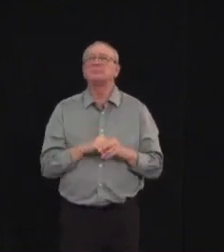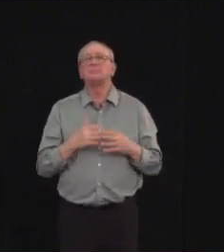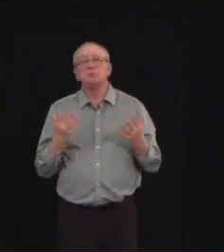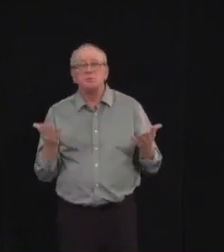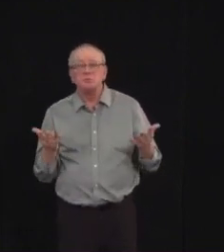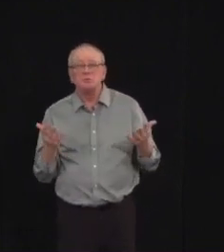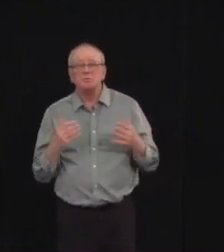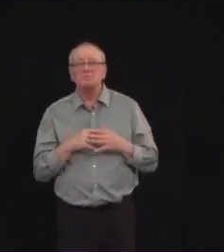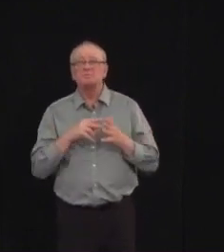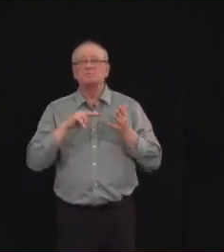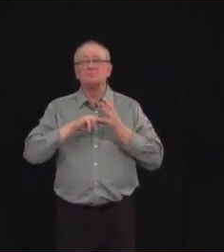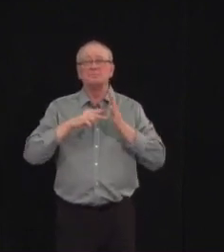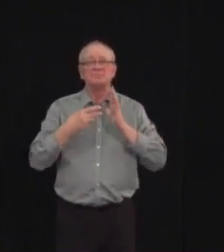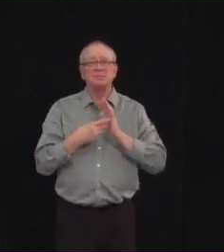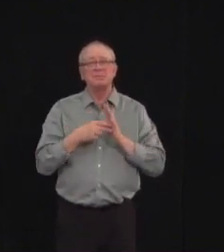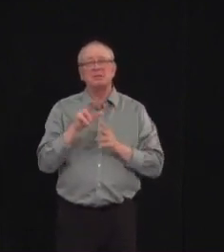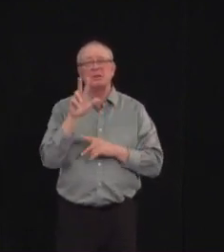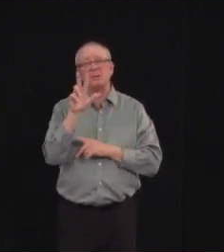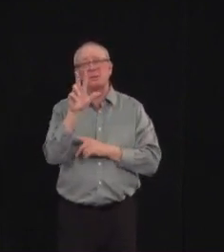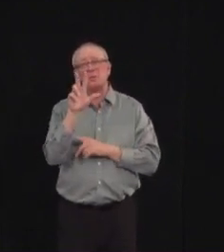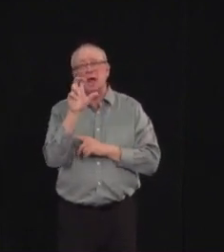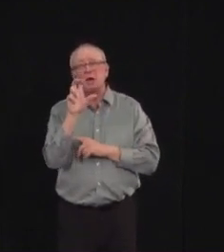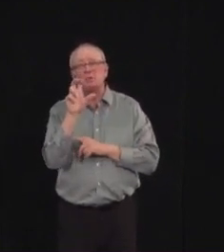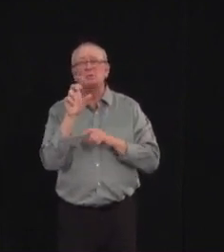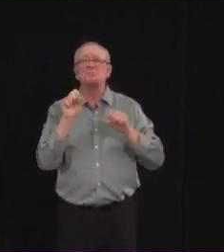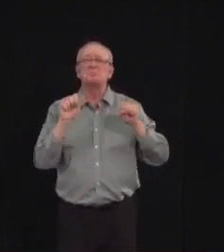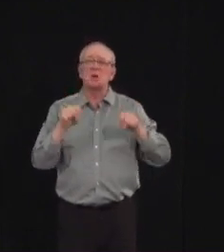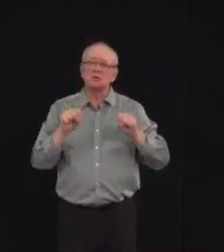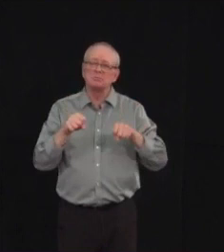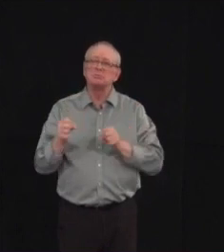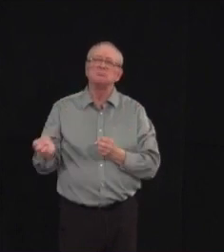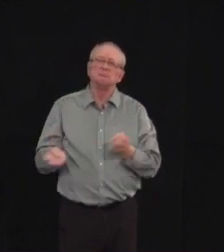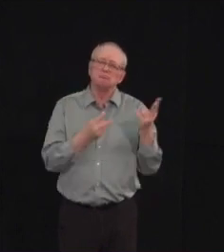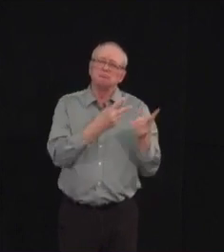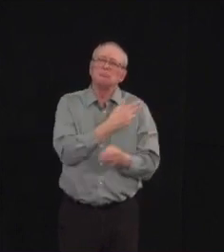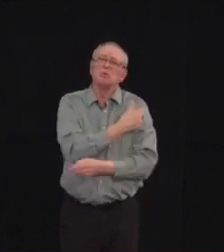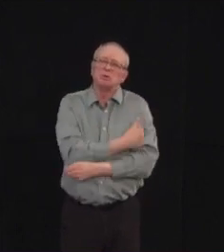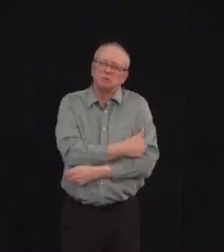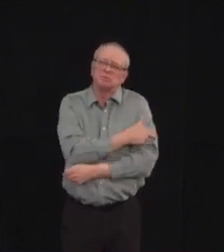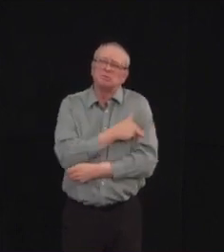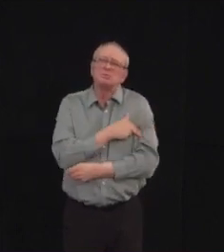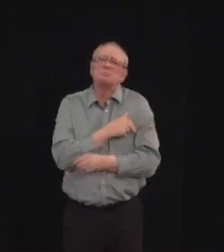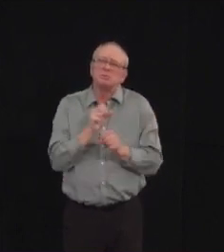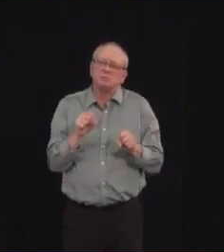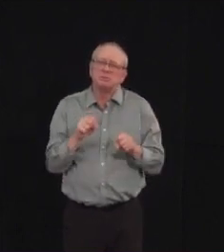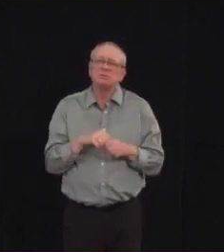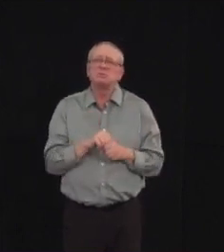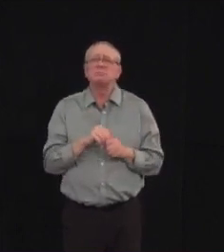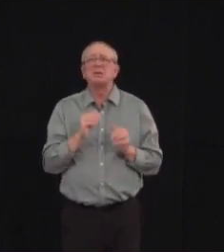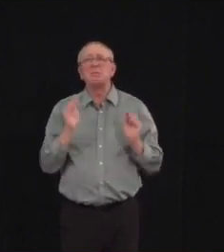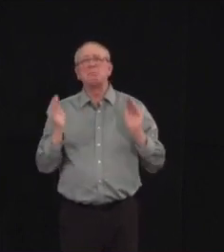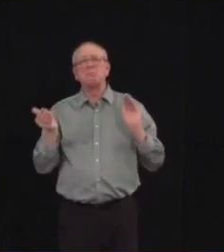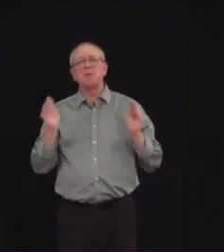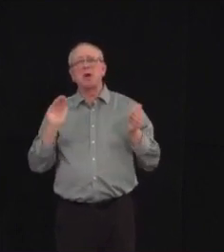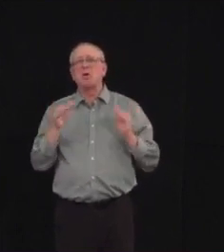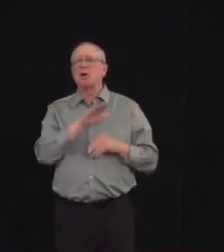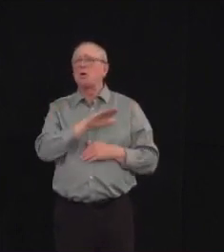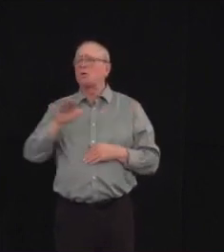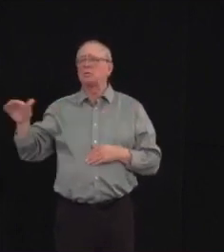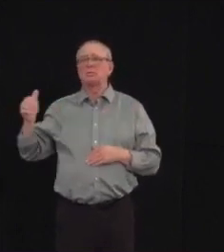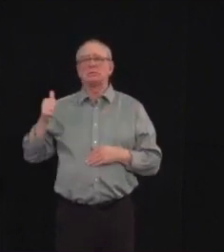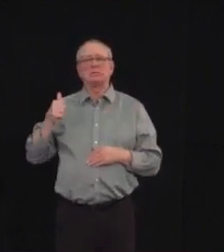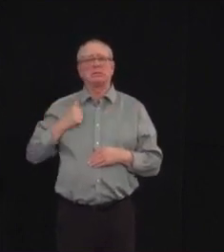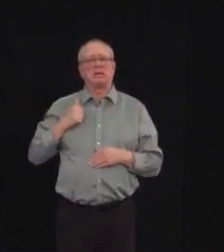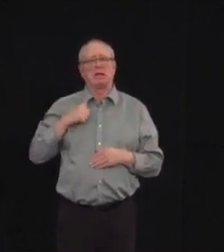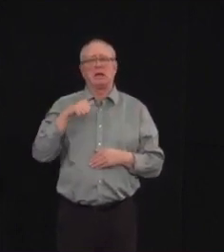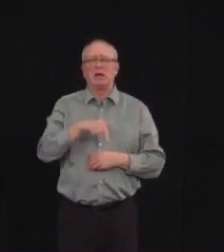hospitalization when the virus reaches its peak. Why are we seeing lower hospitalization rates in Alberta than elsewhere? Well, we